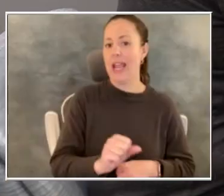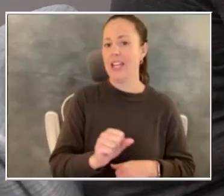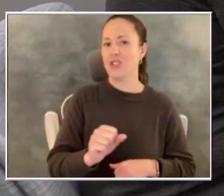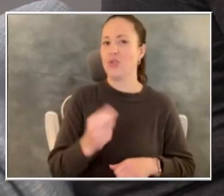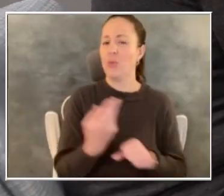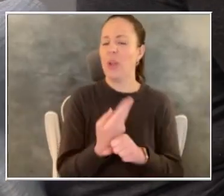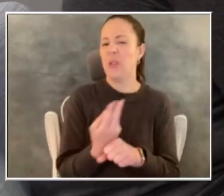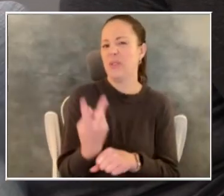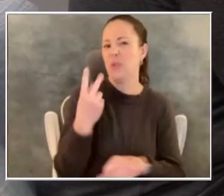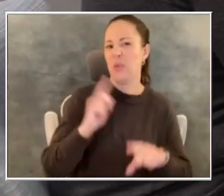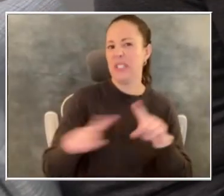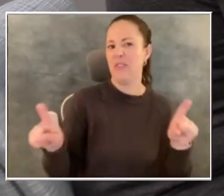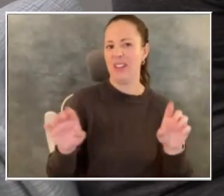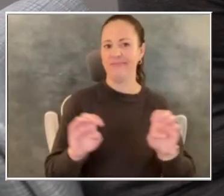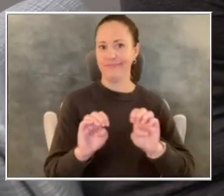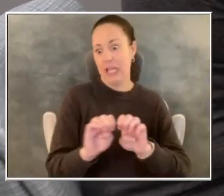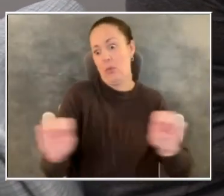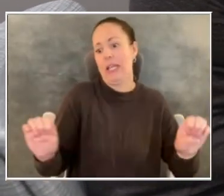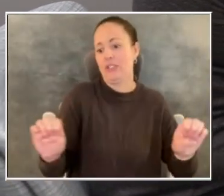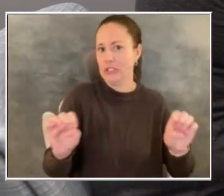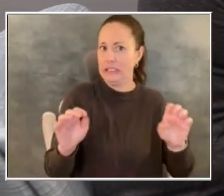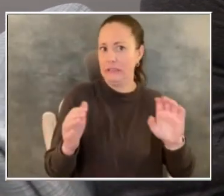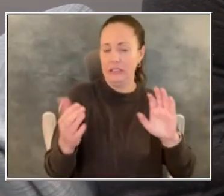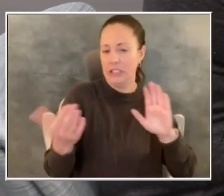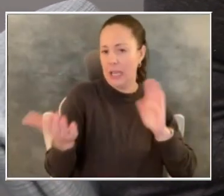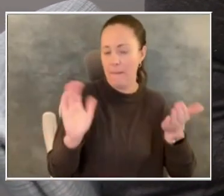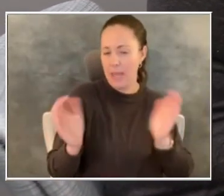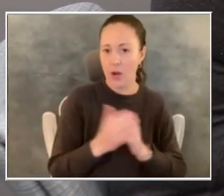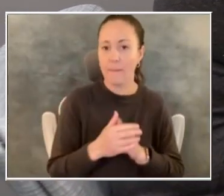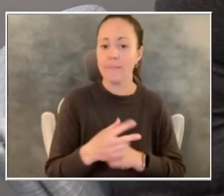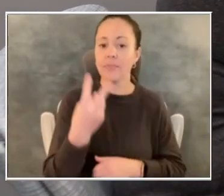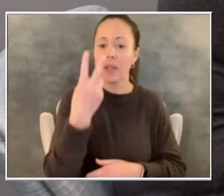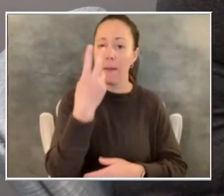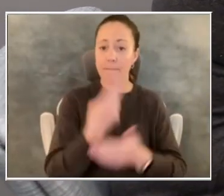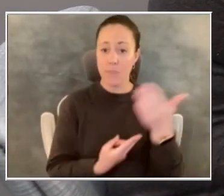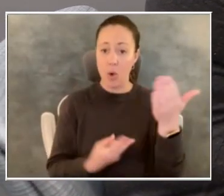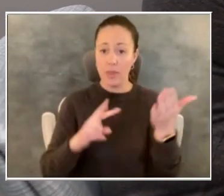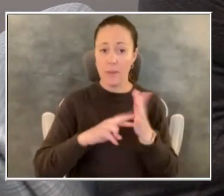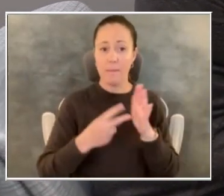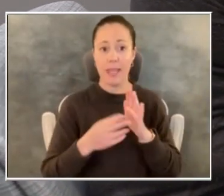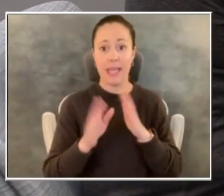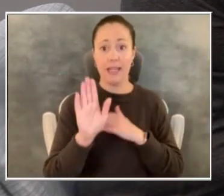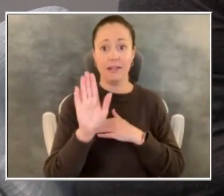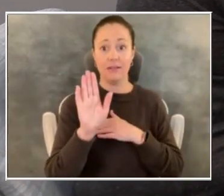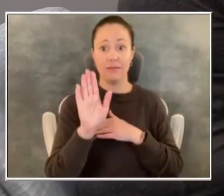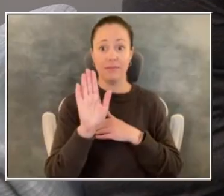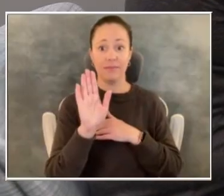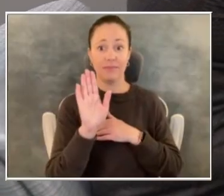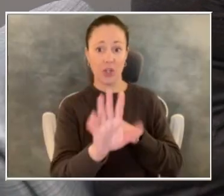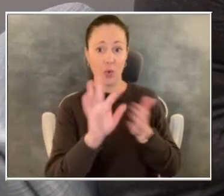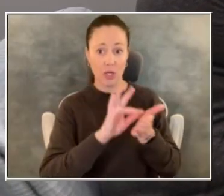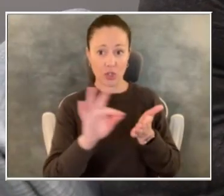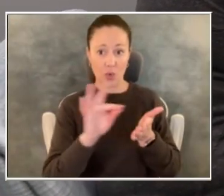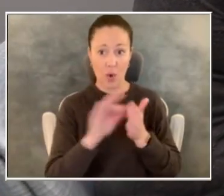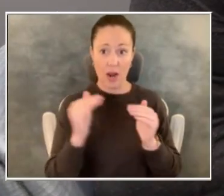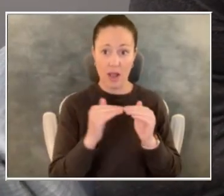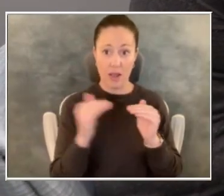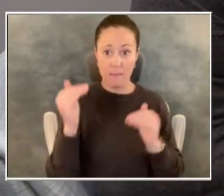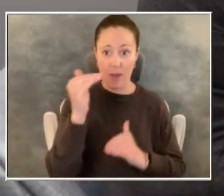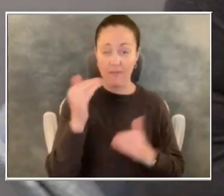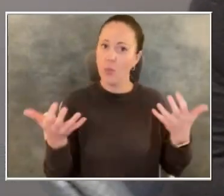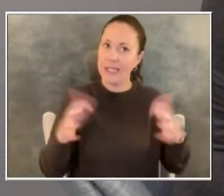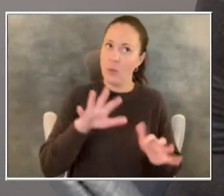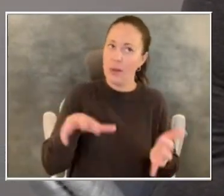to compare your score. And both of them are putting you, again, above, not that we want to be average for heart disease, but